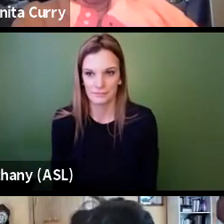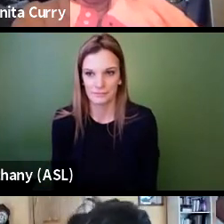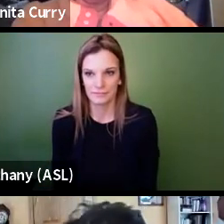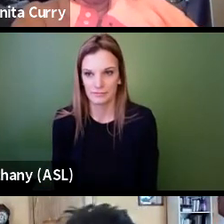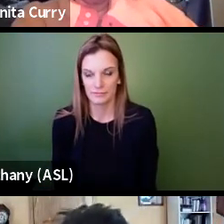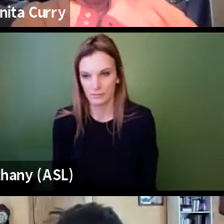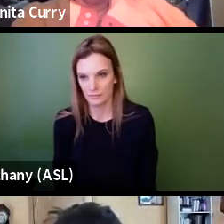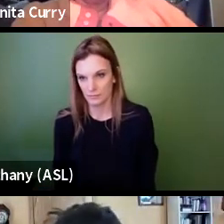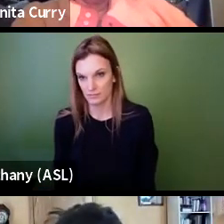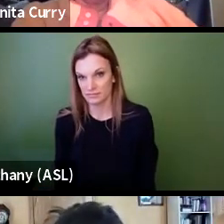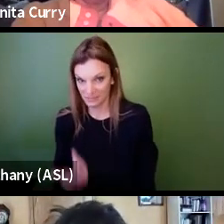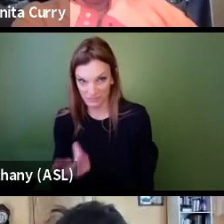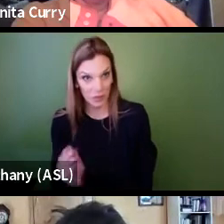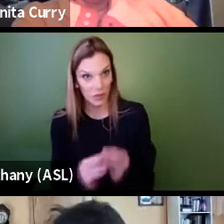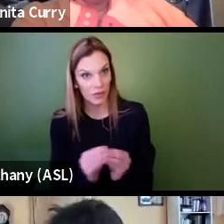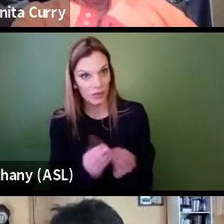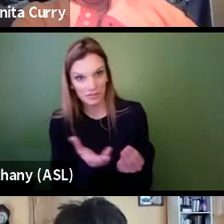Others?